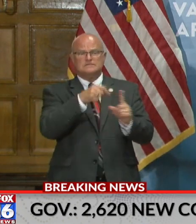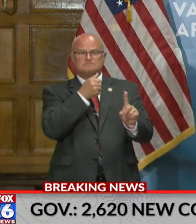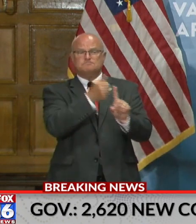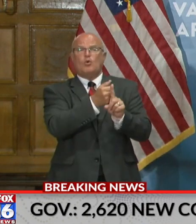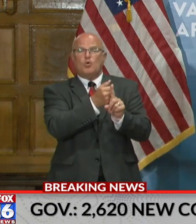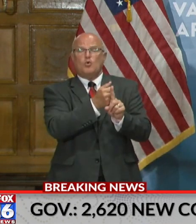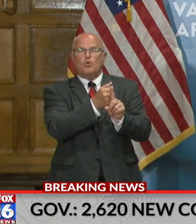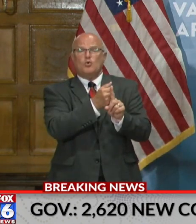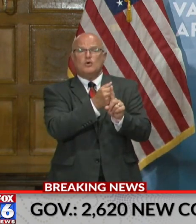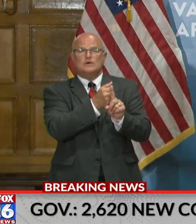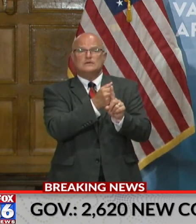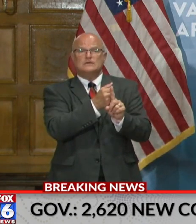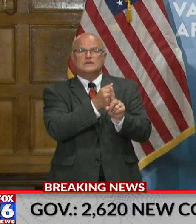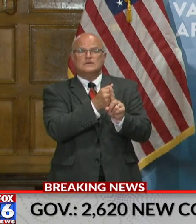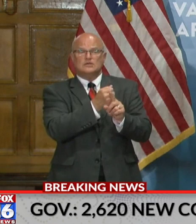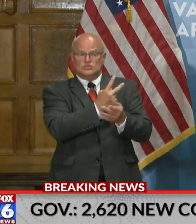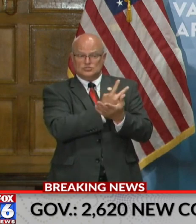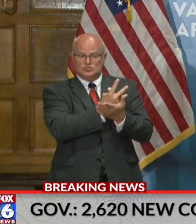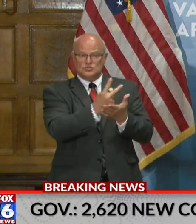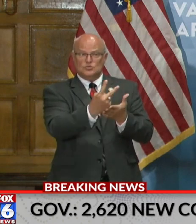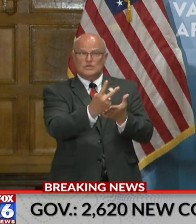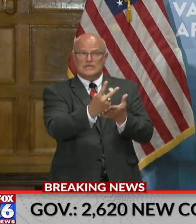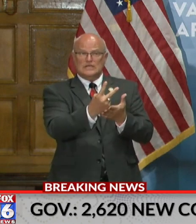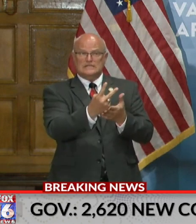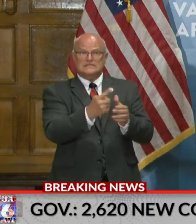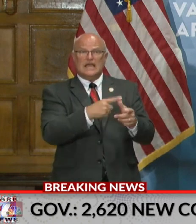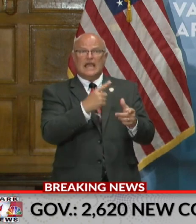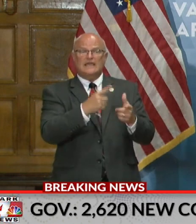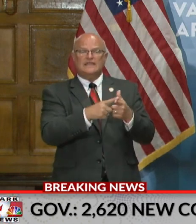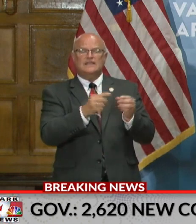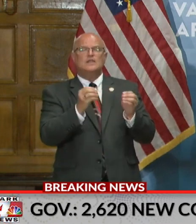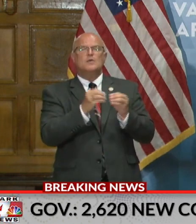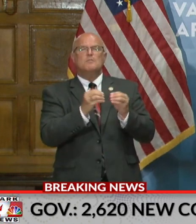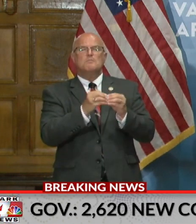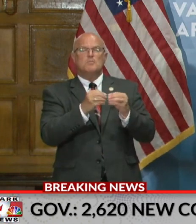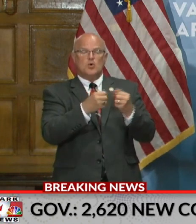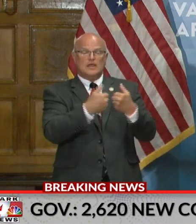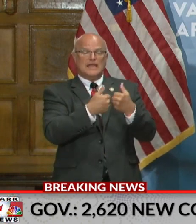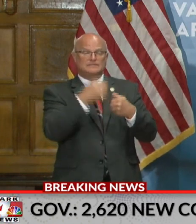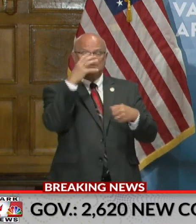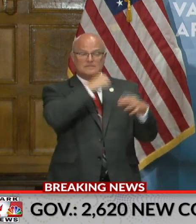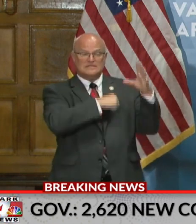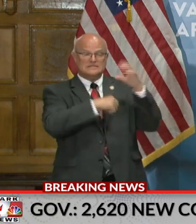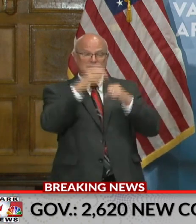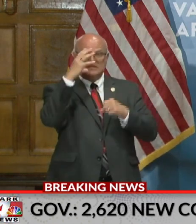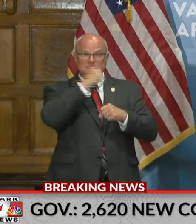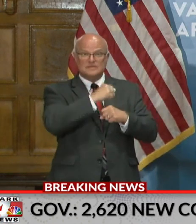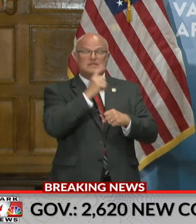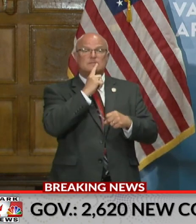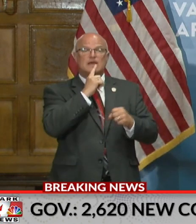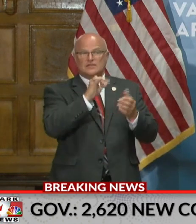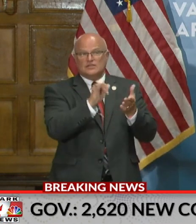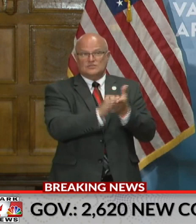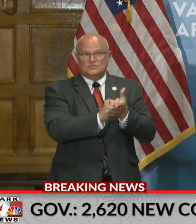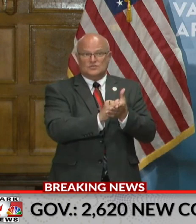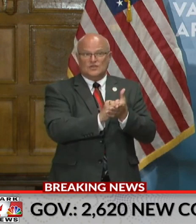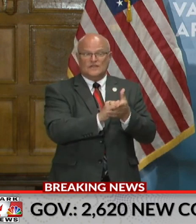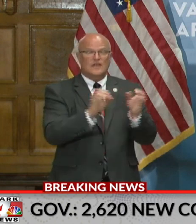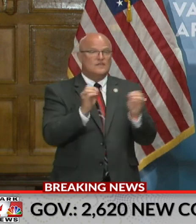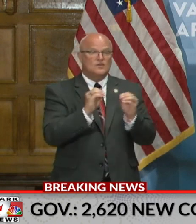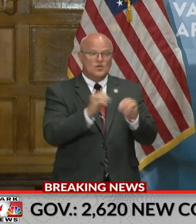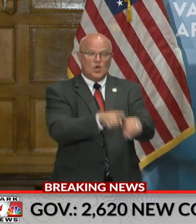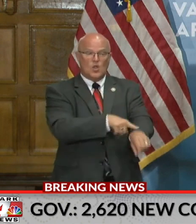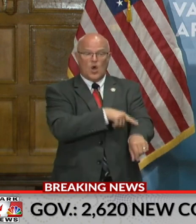case, it's 2 weeks, and then here are some other games you're going to miss to make sure that there are